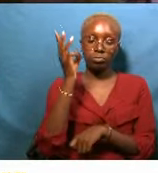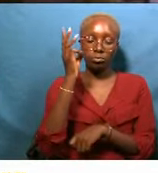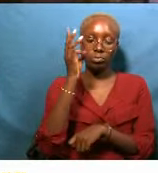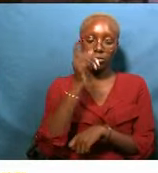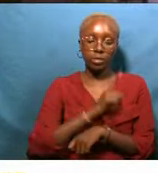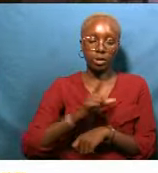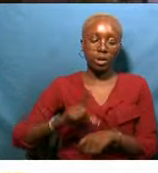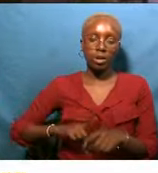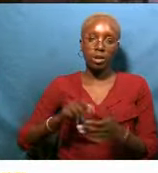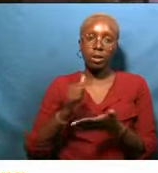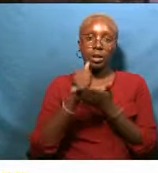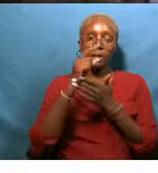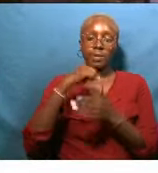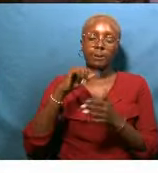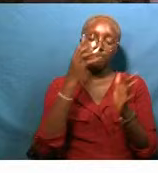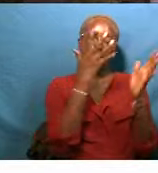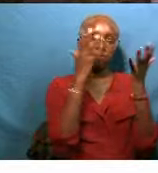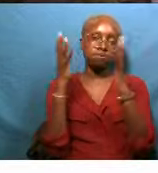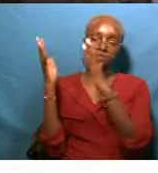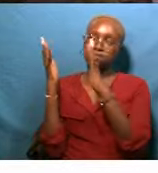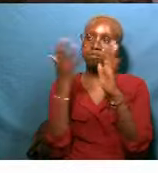A bit of ululation choir, where are you?